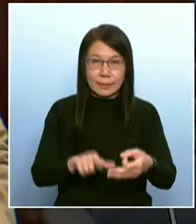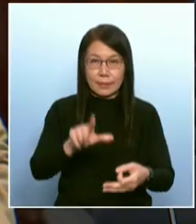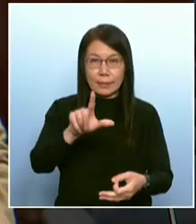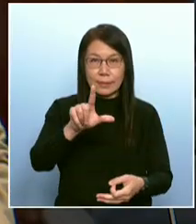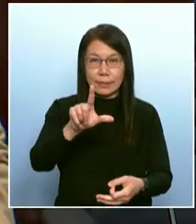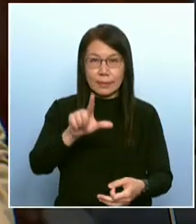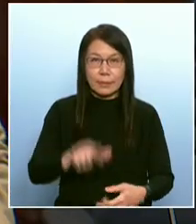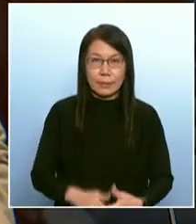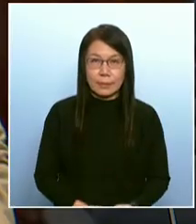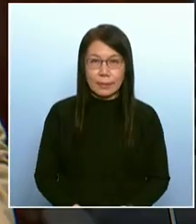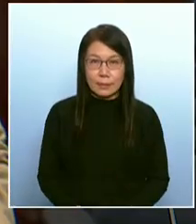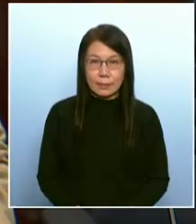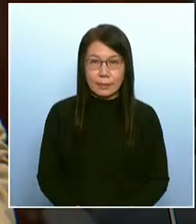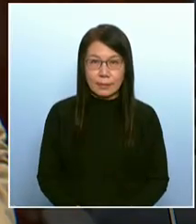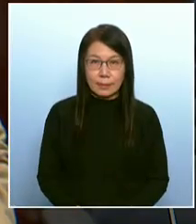Starry Lee.